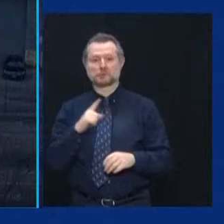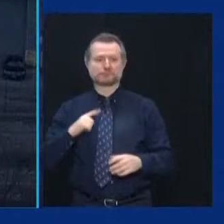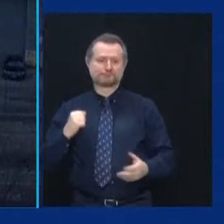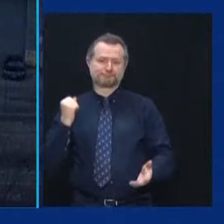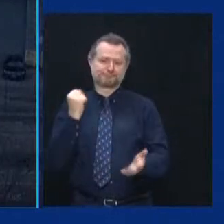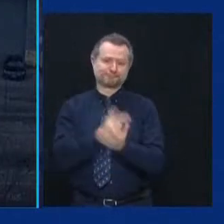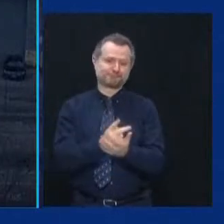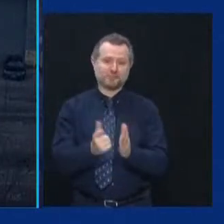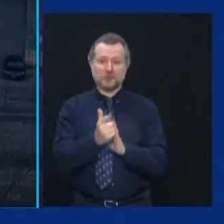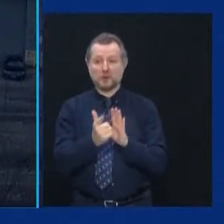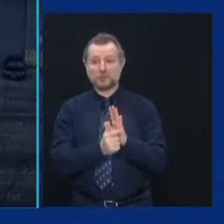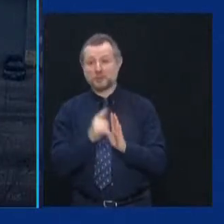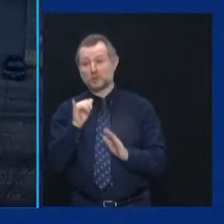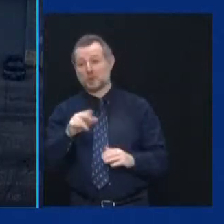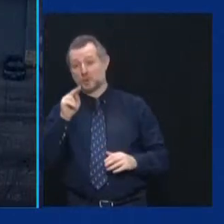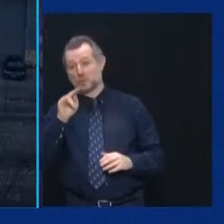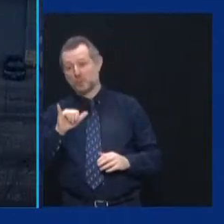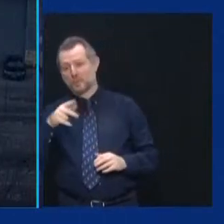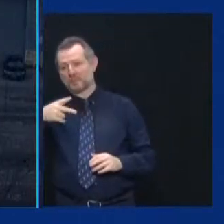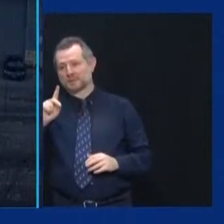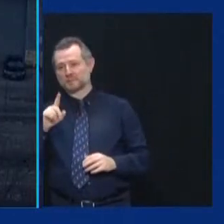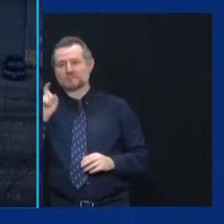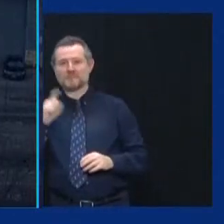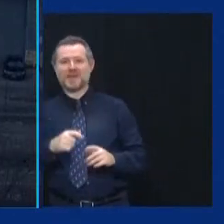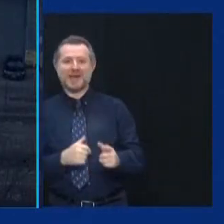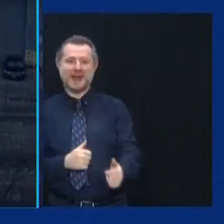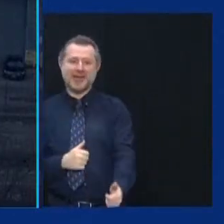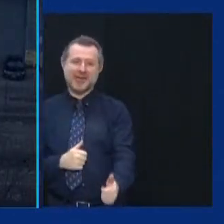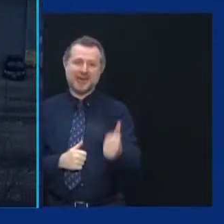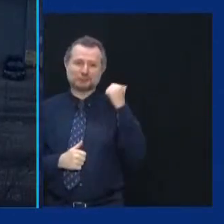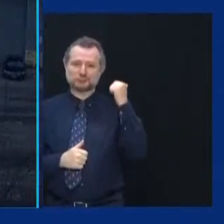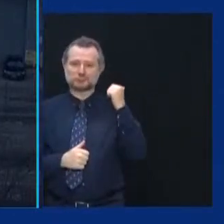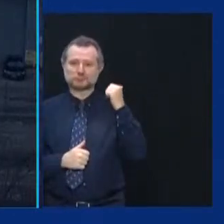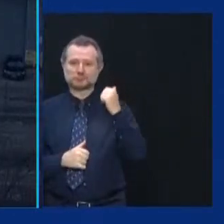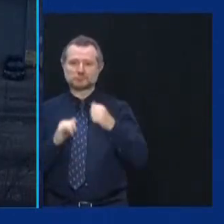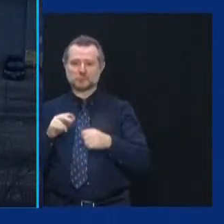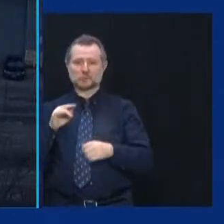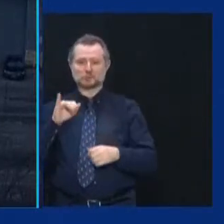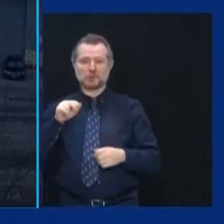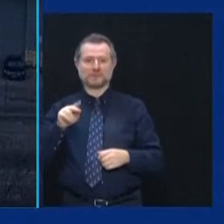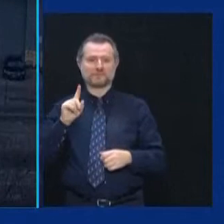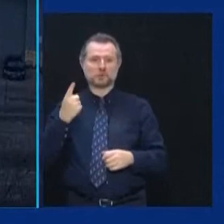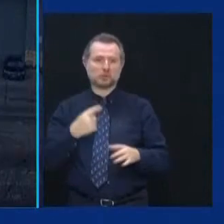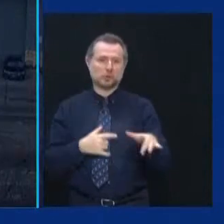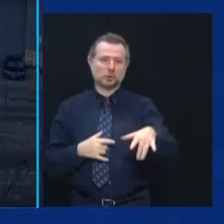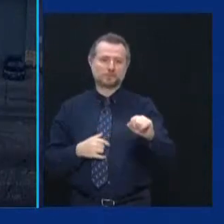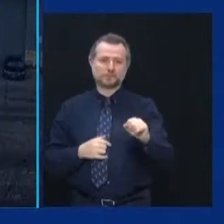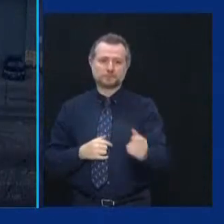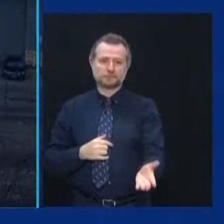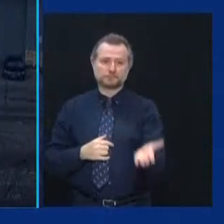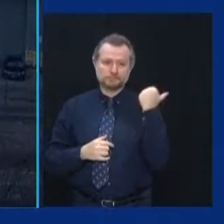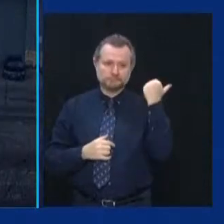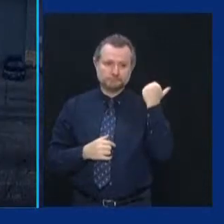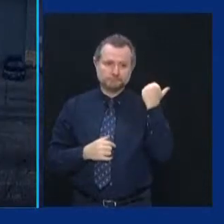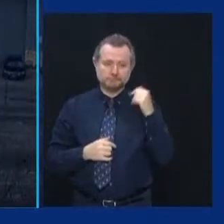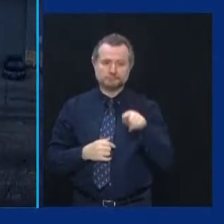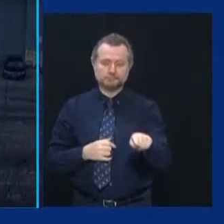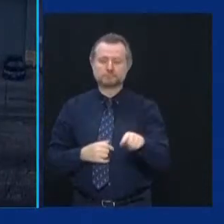that the NYPD had to vacate by this January 1 and penalizing